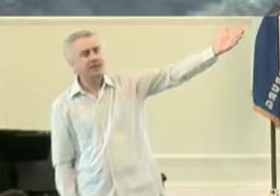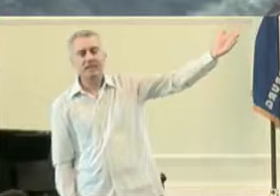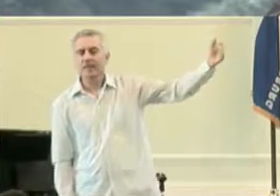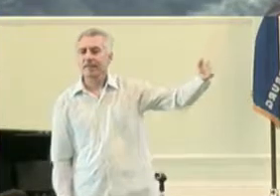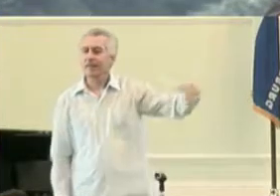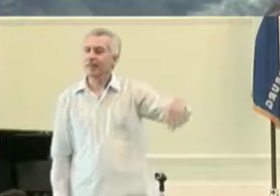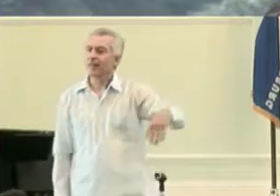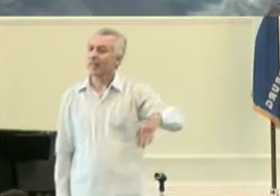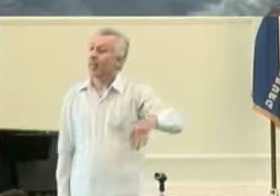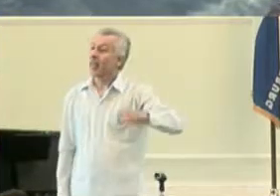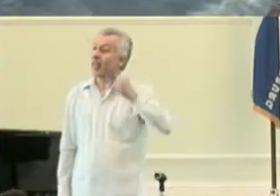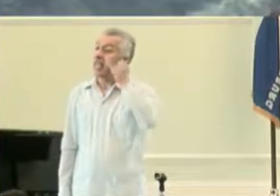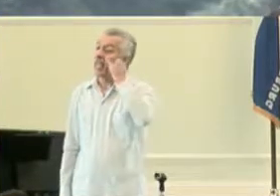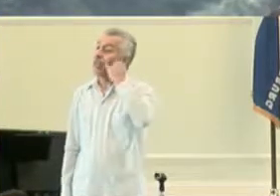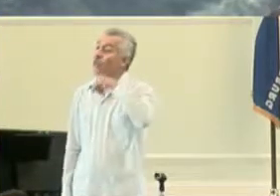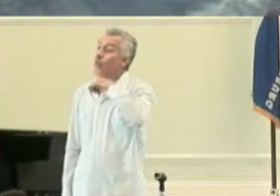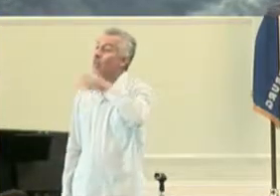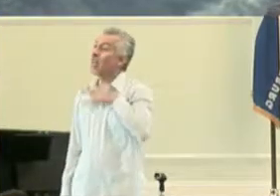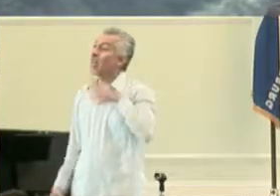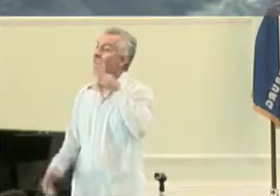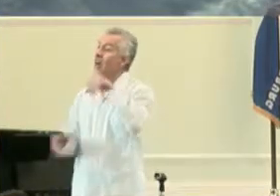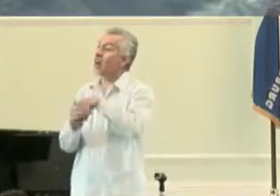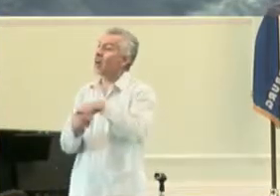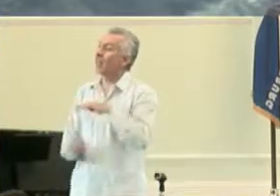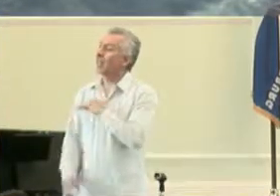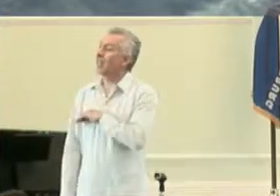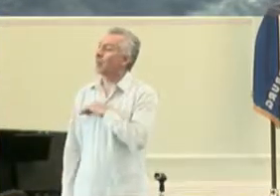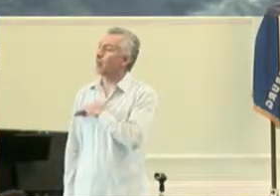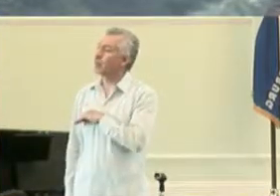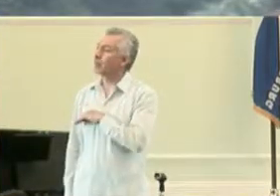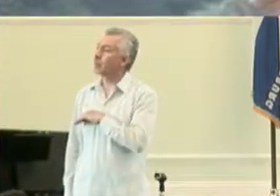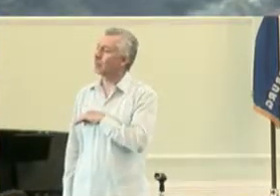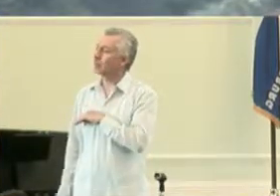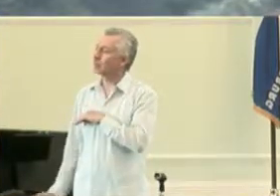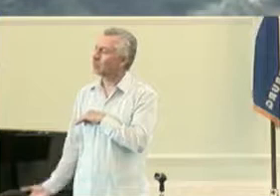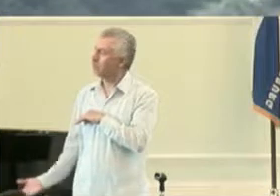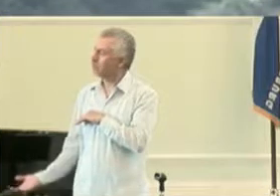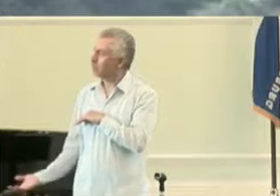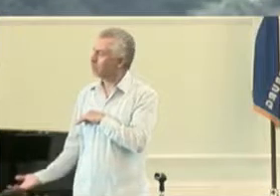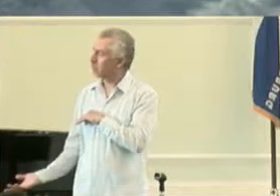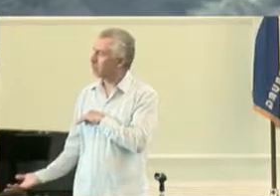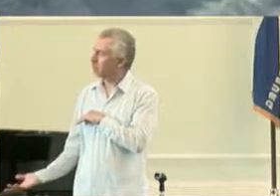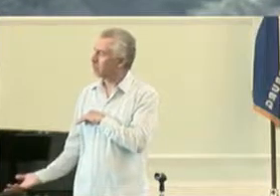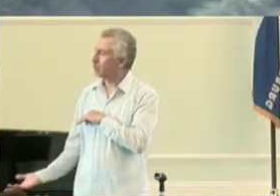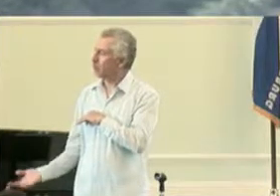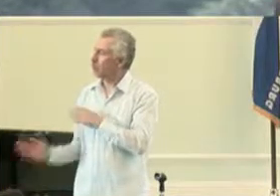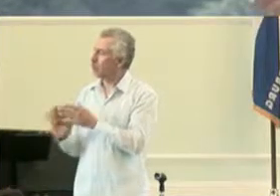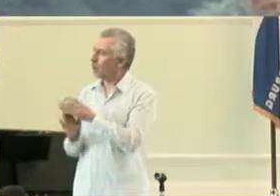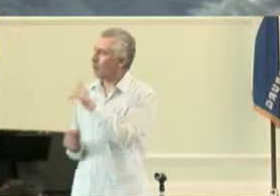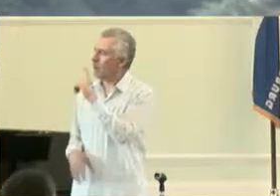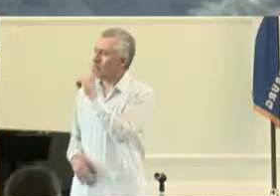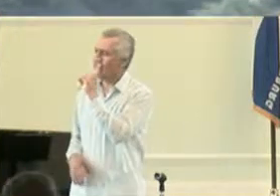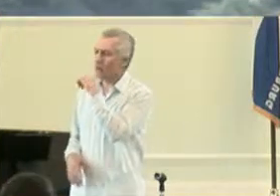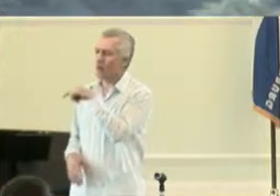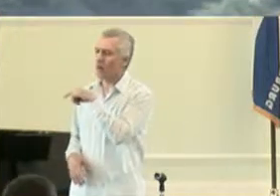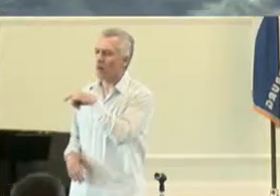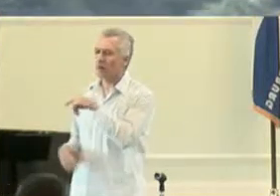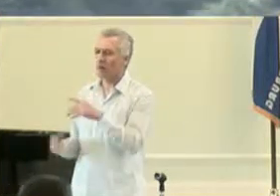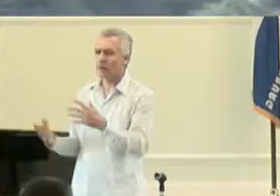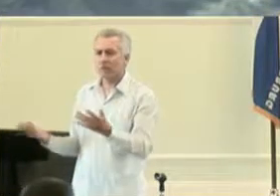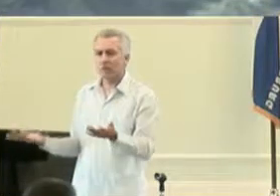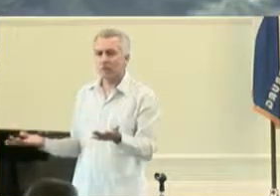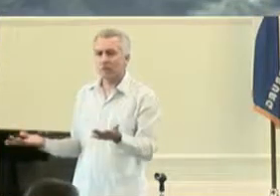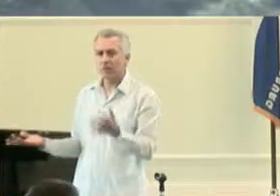then we are doing God a disservice. Did you know that? We have not really understood what our mission is.